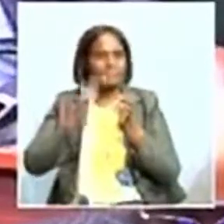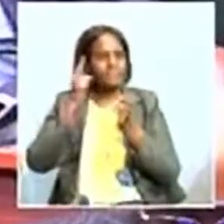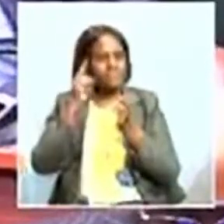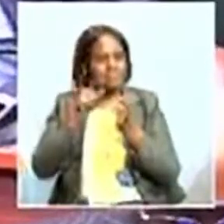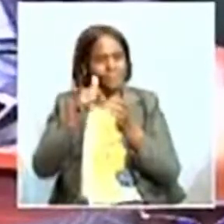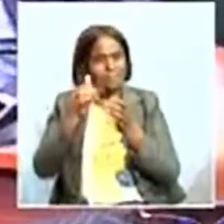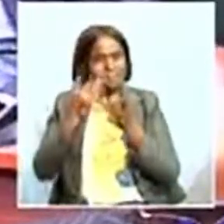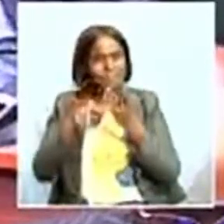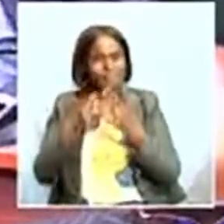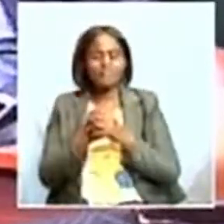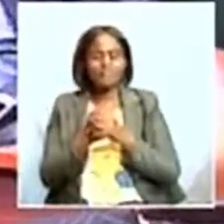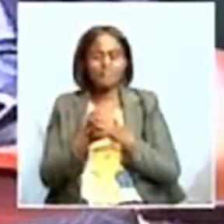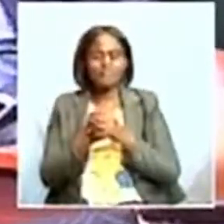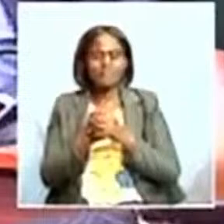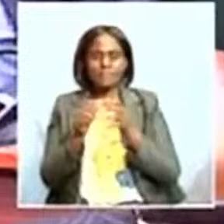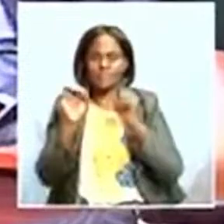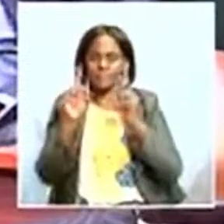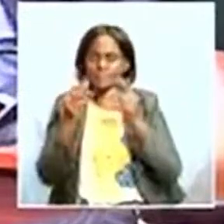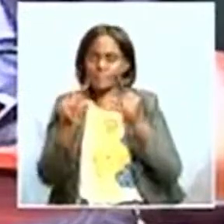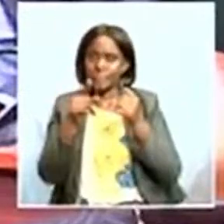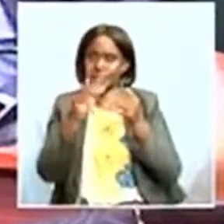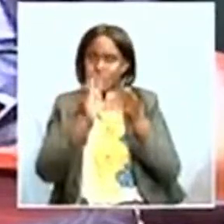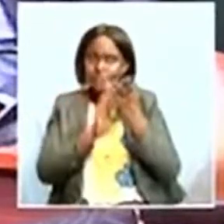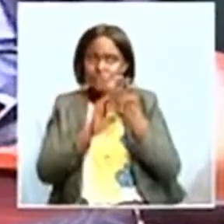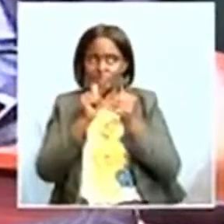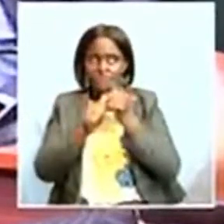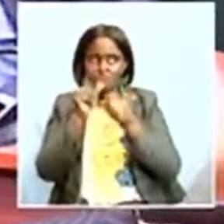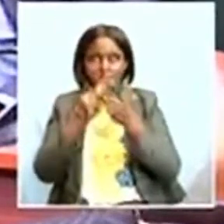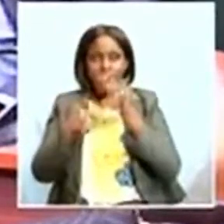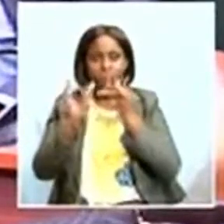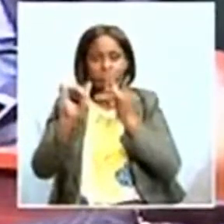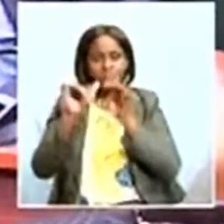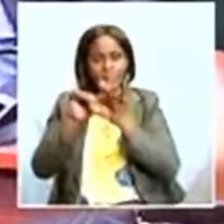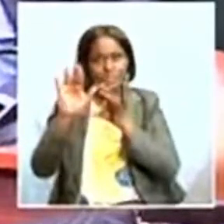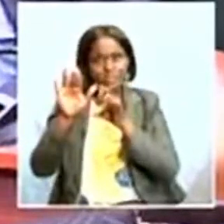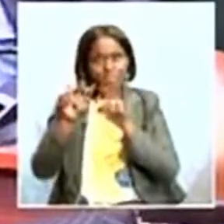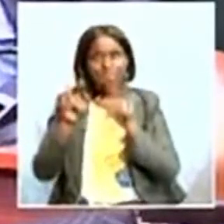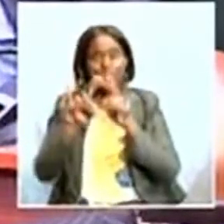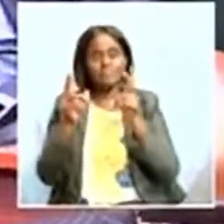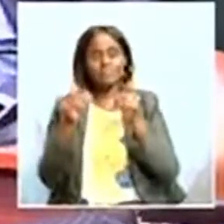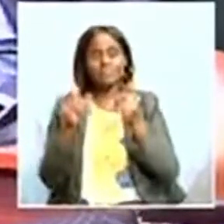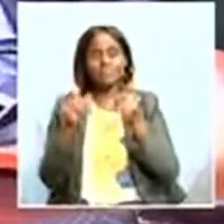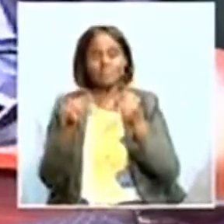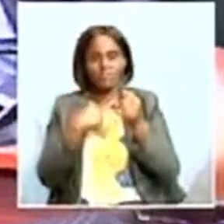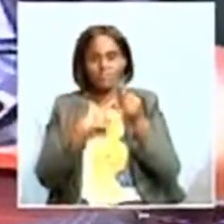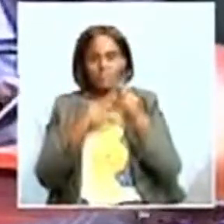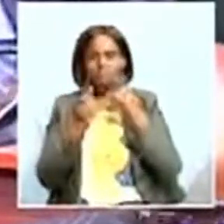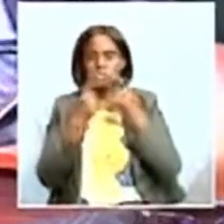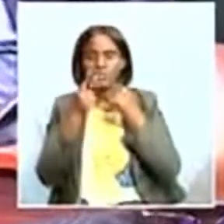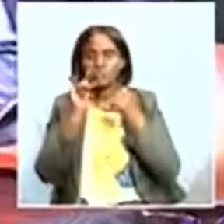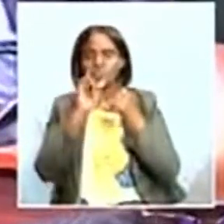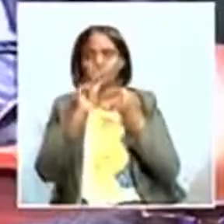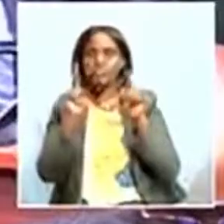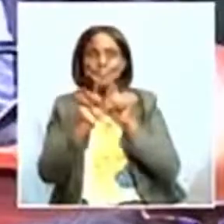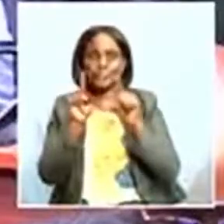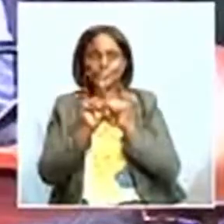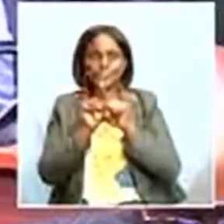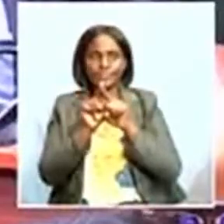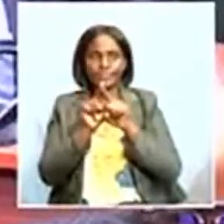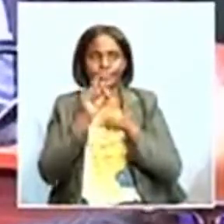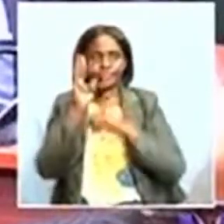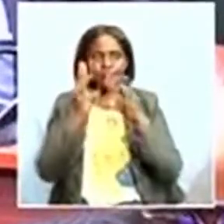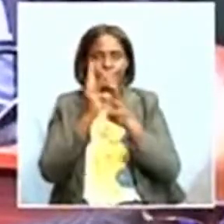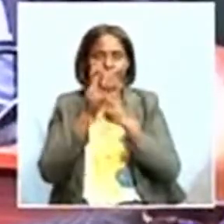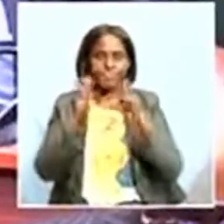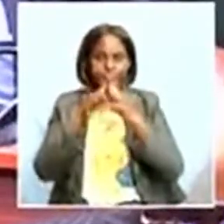Honorable Kamchongo. Okay? That school which is stored under your eye. So, I said concurrently, the World Bank